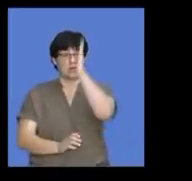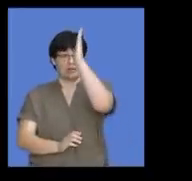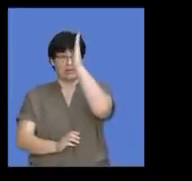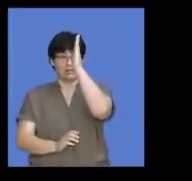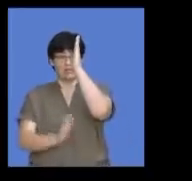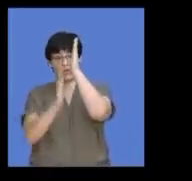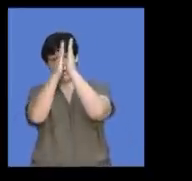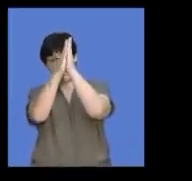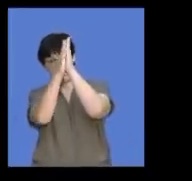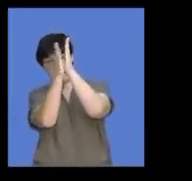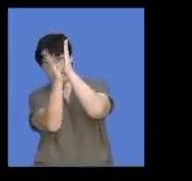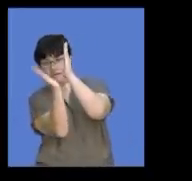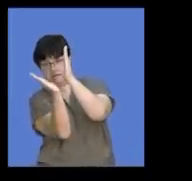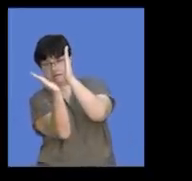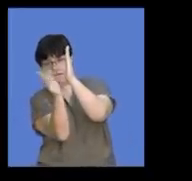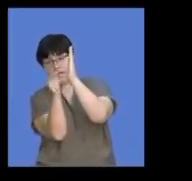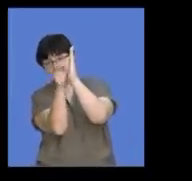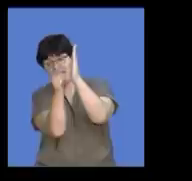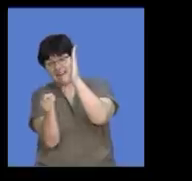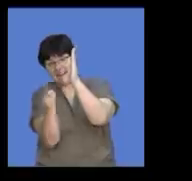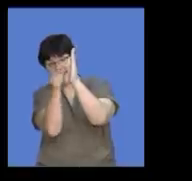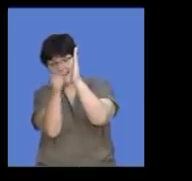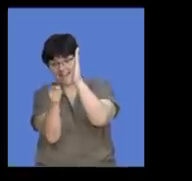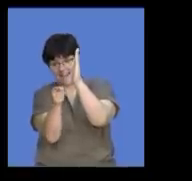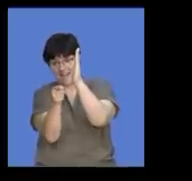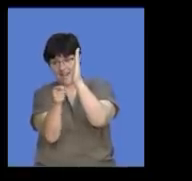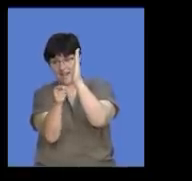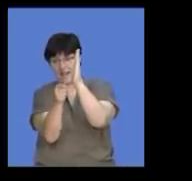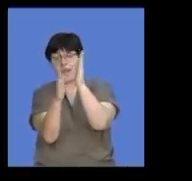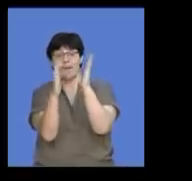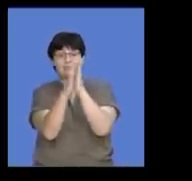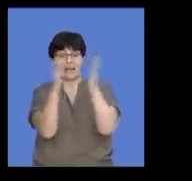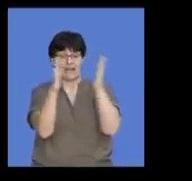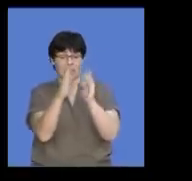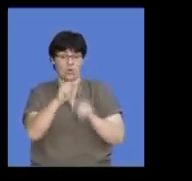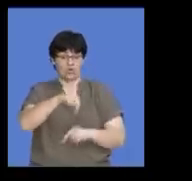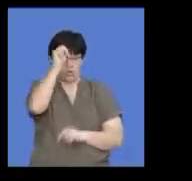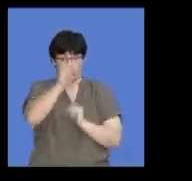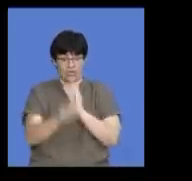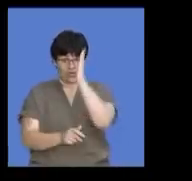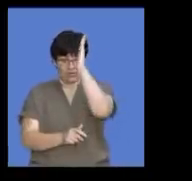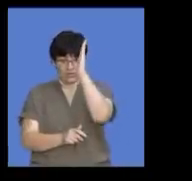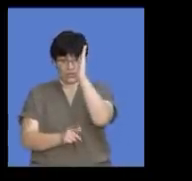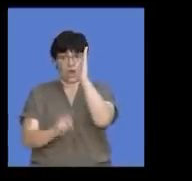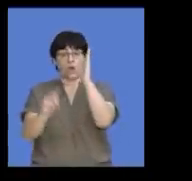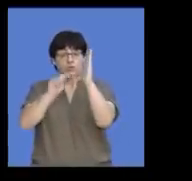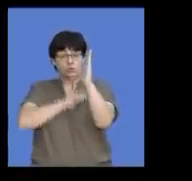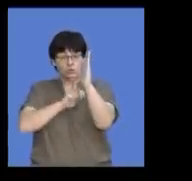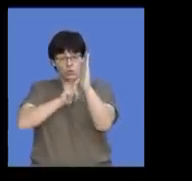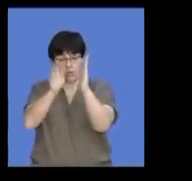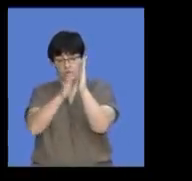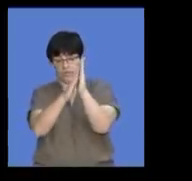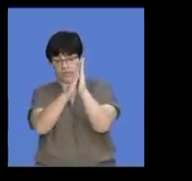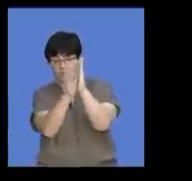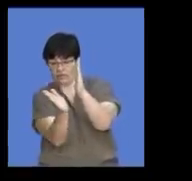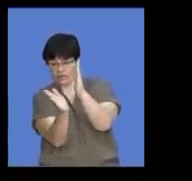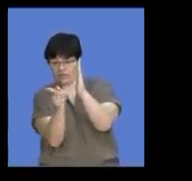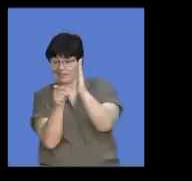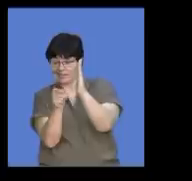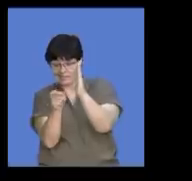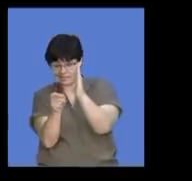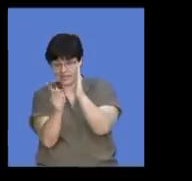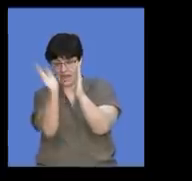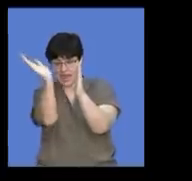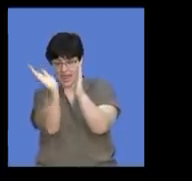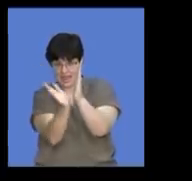this angle between the magnetic north here and the true north here is what we